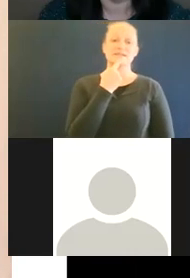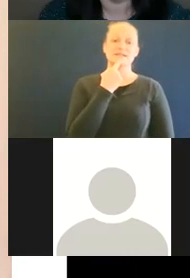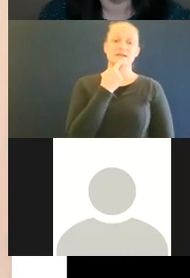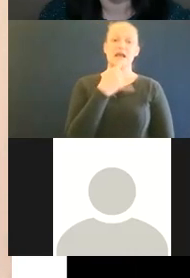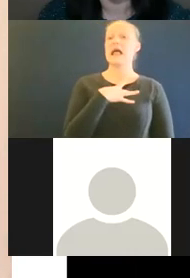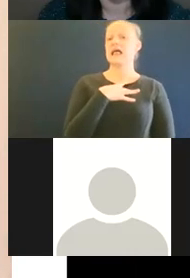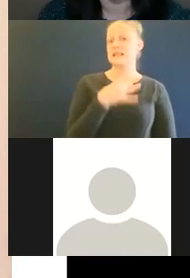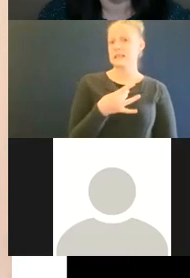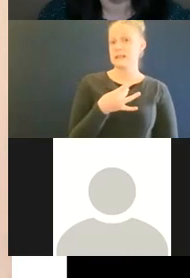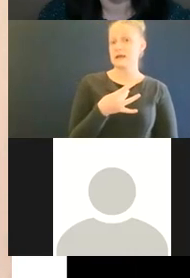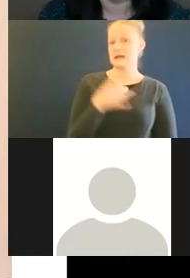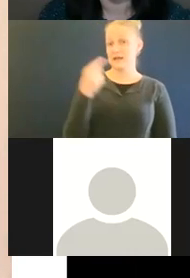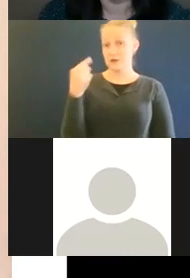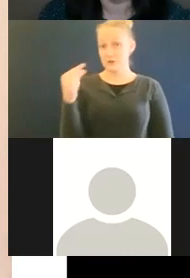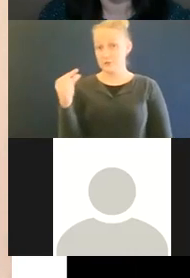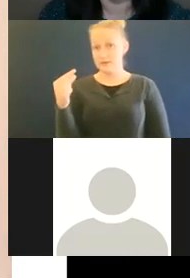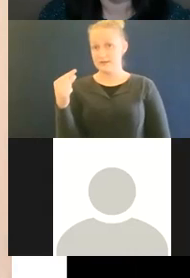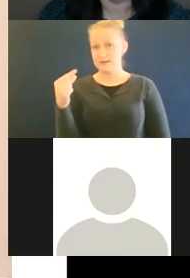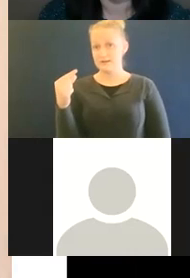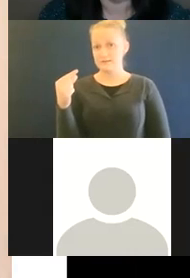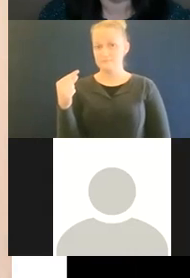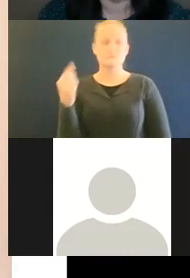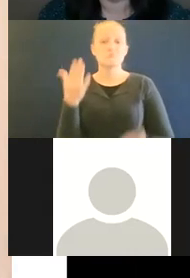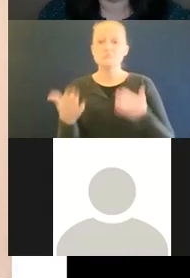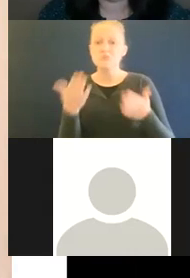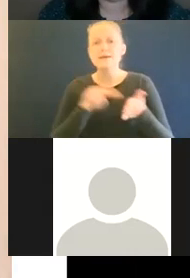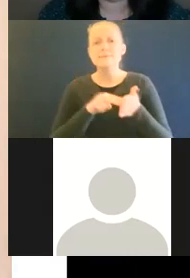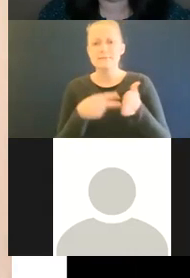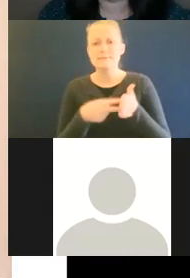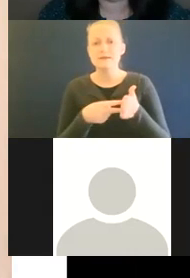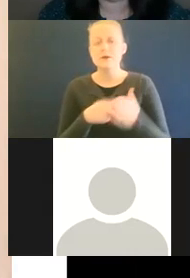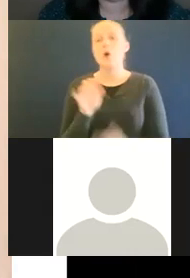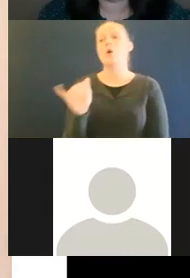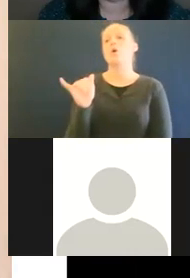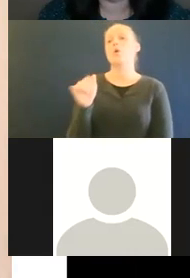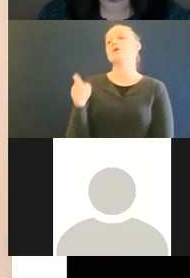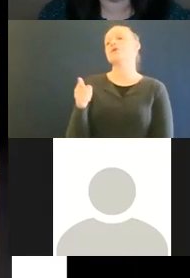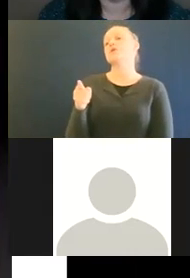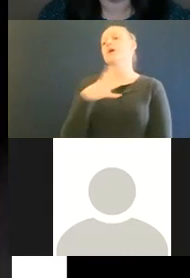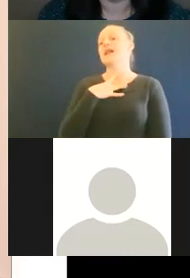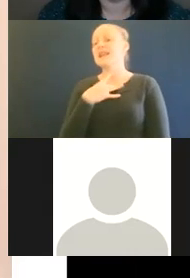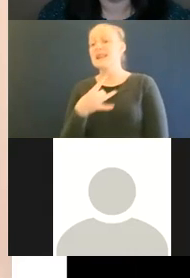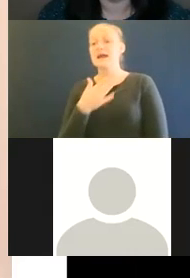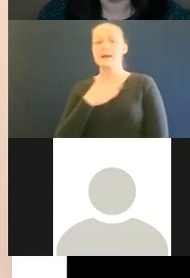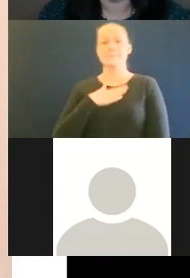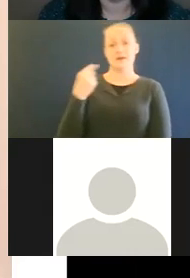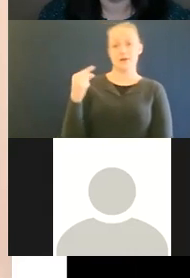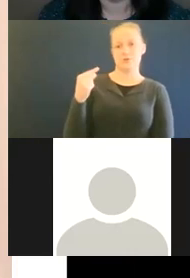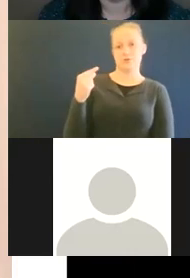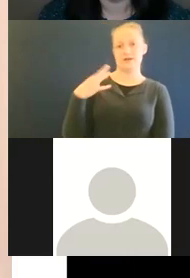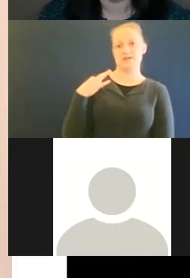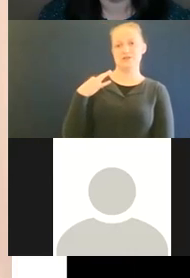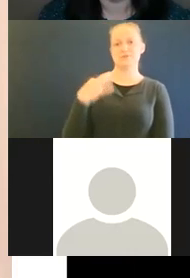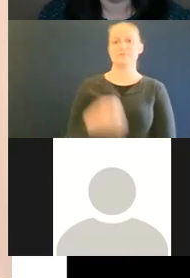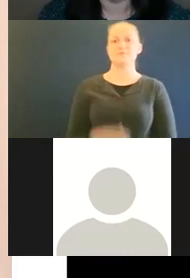like green, maybe I would think that they like my green shirt. Communicating